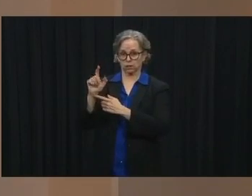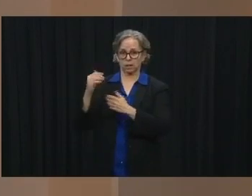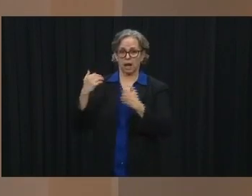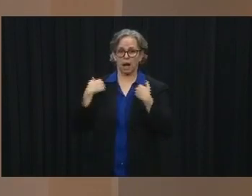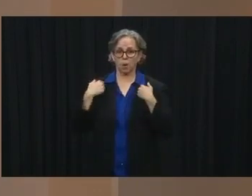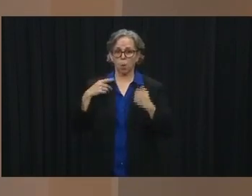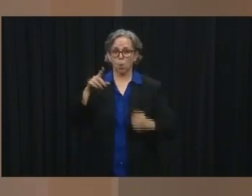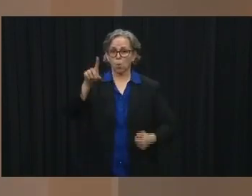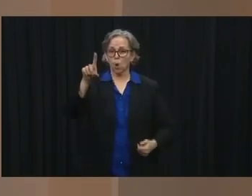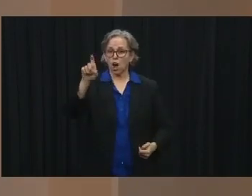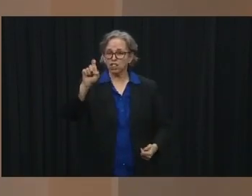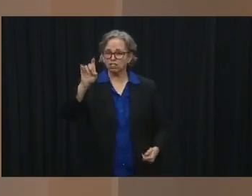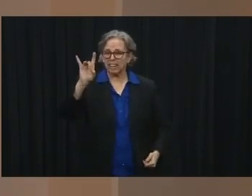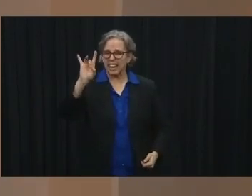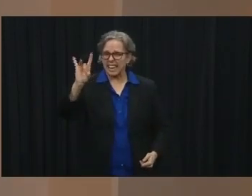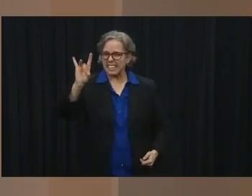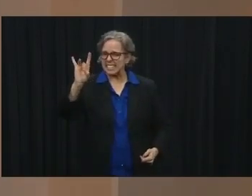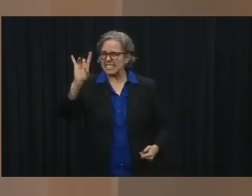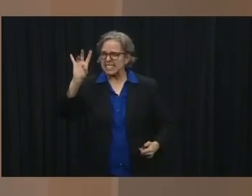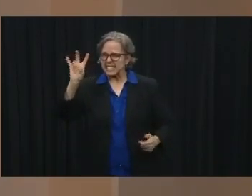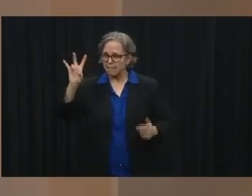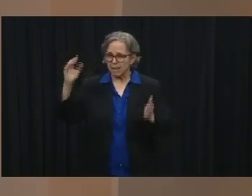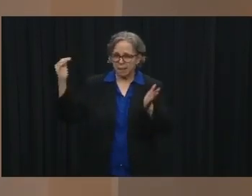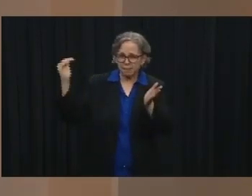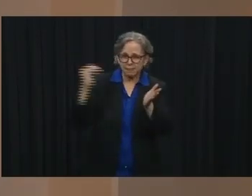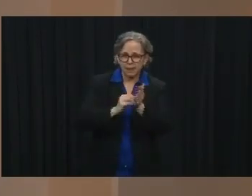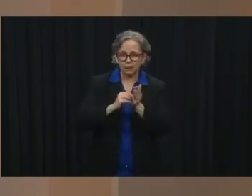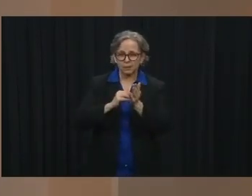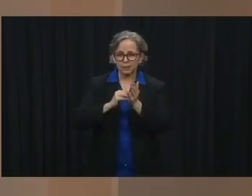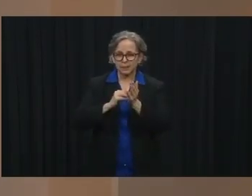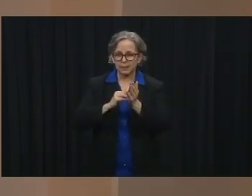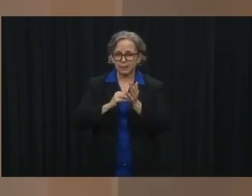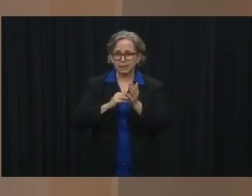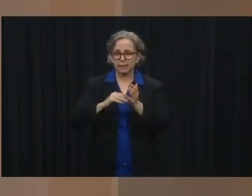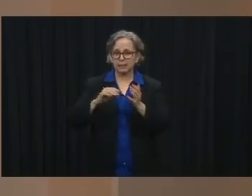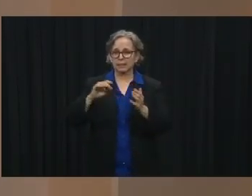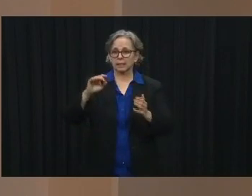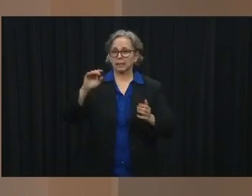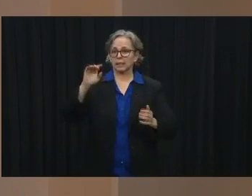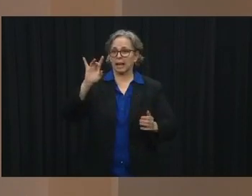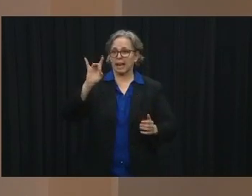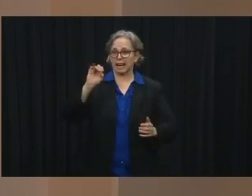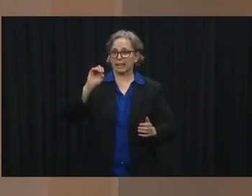187,780 claims. To put this in perspective, in all of